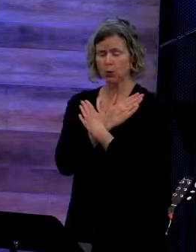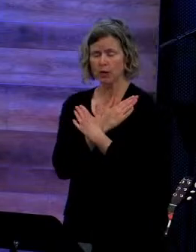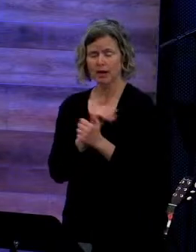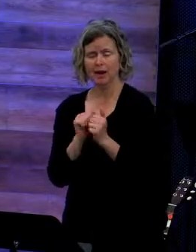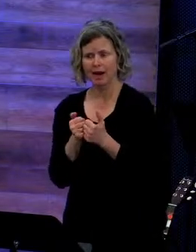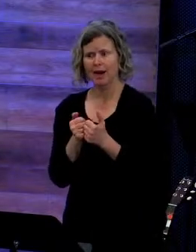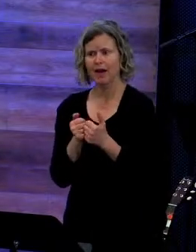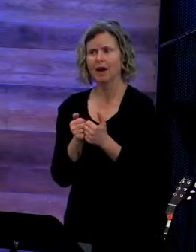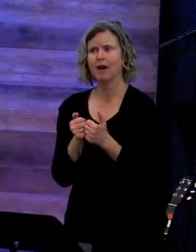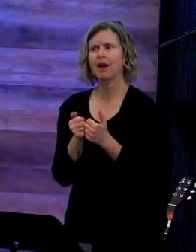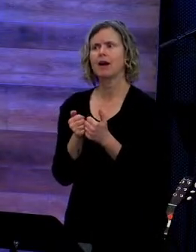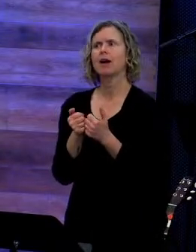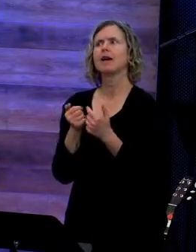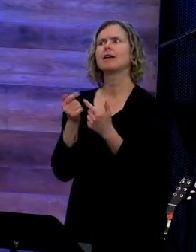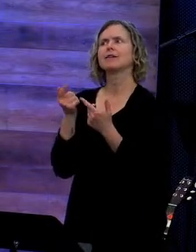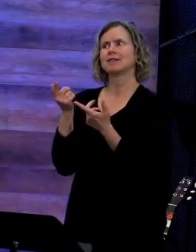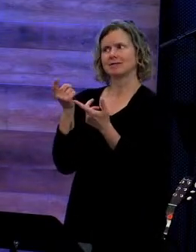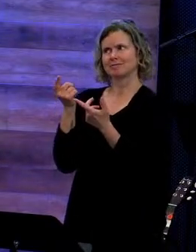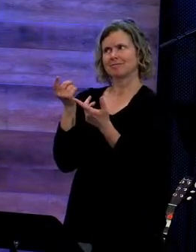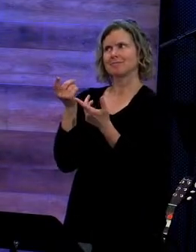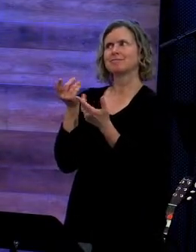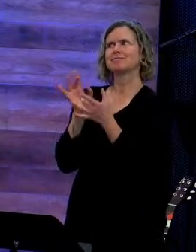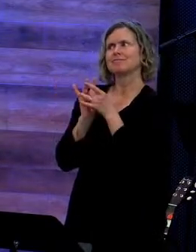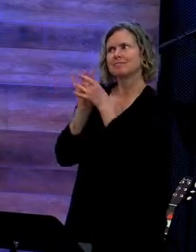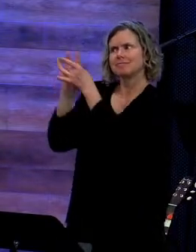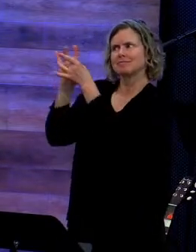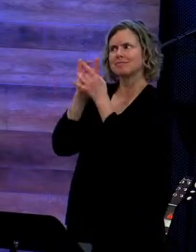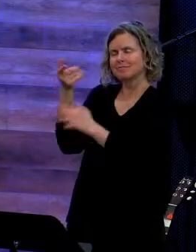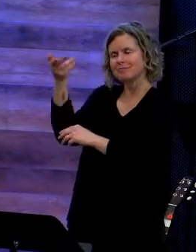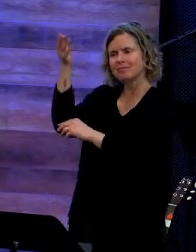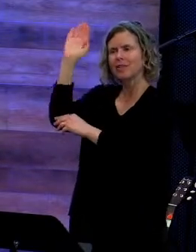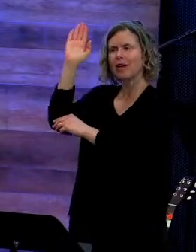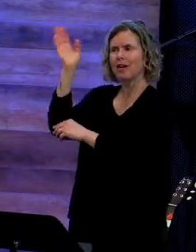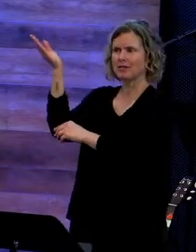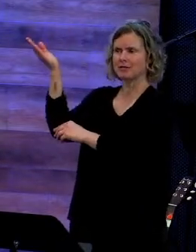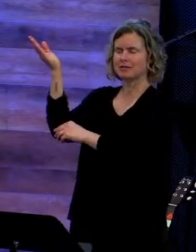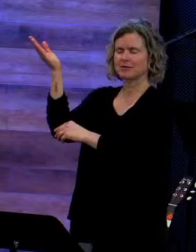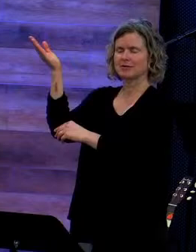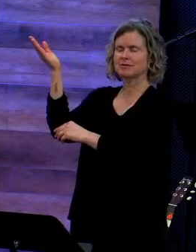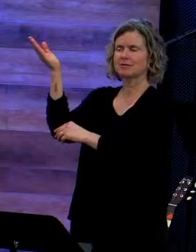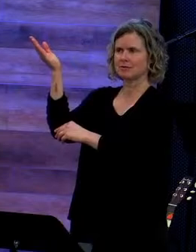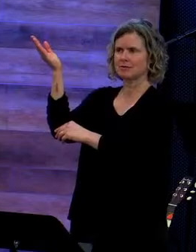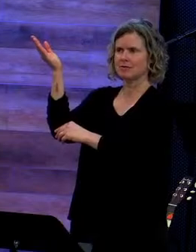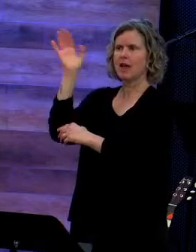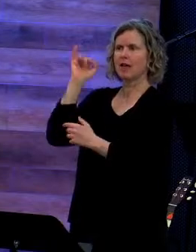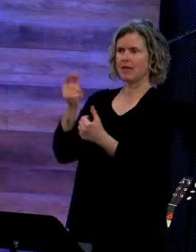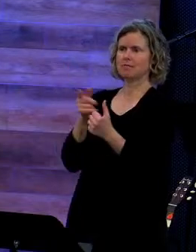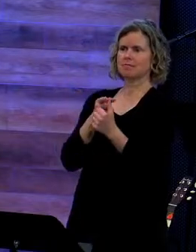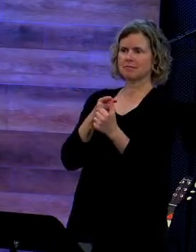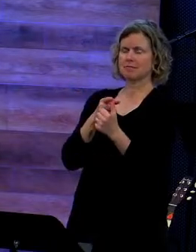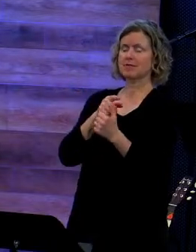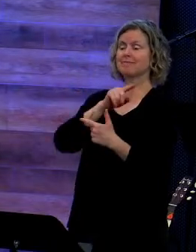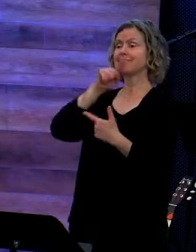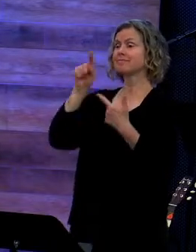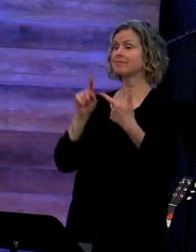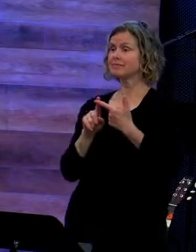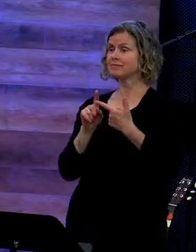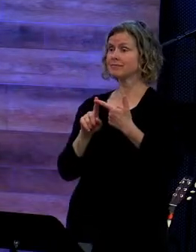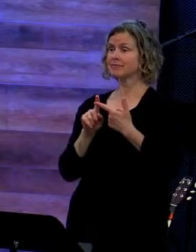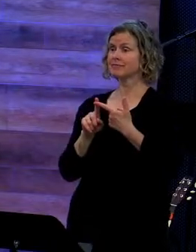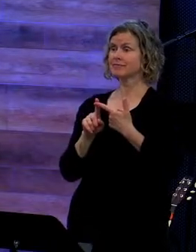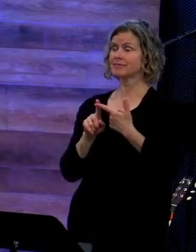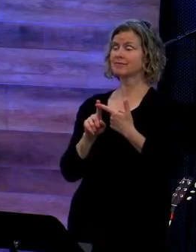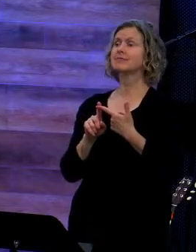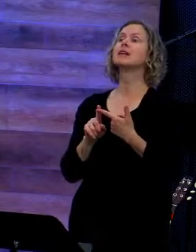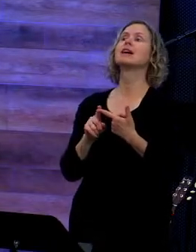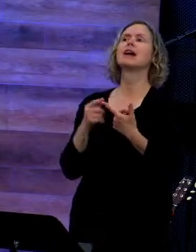how we can rest like God. See, there are different opinions among very smart Christians about whether the